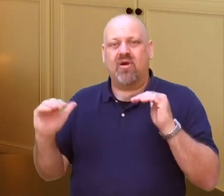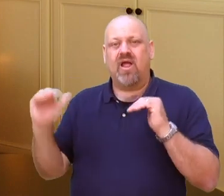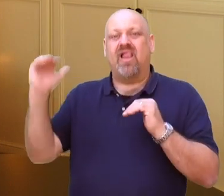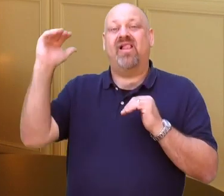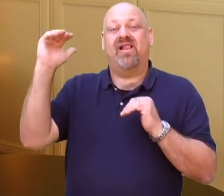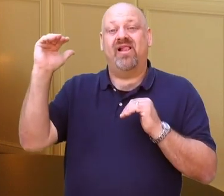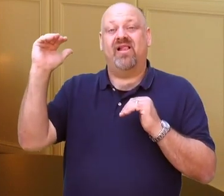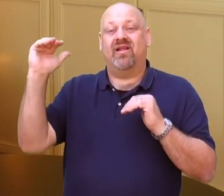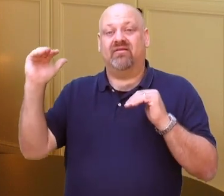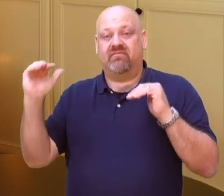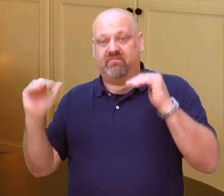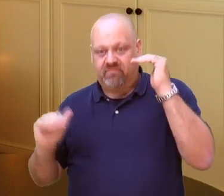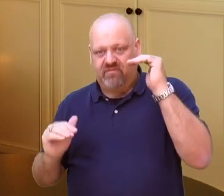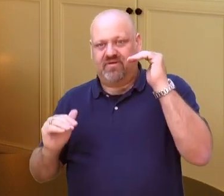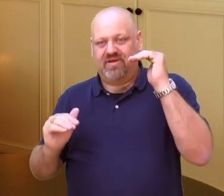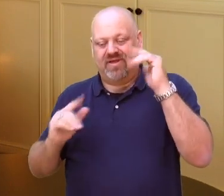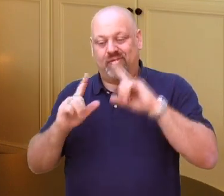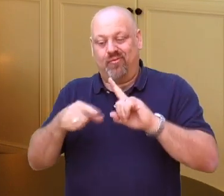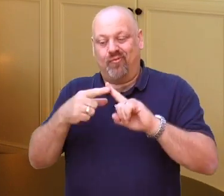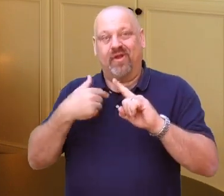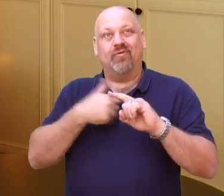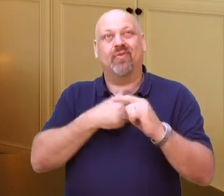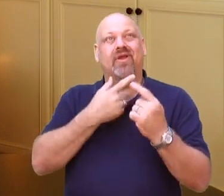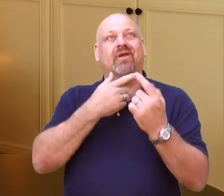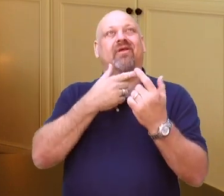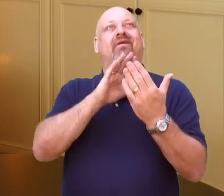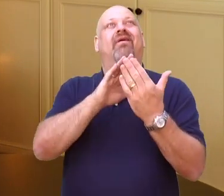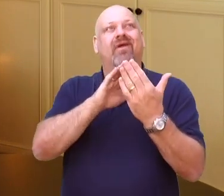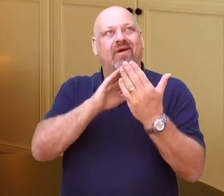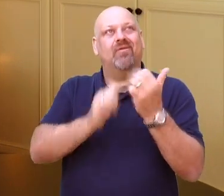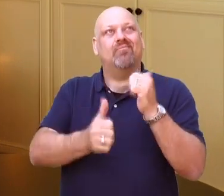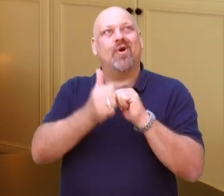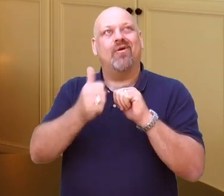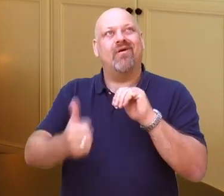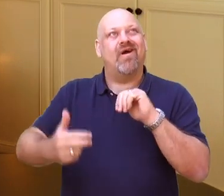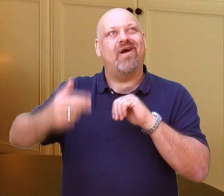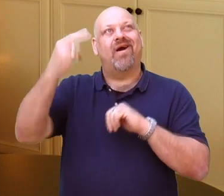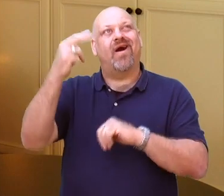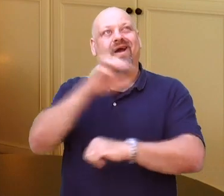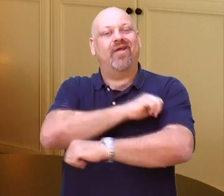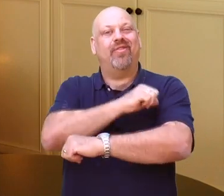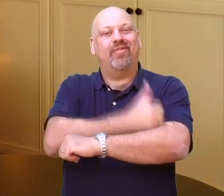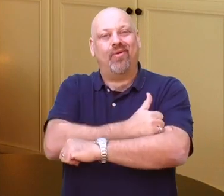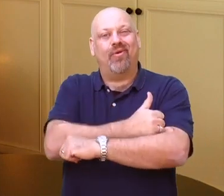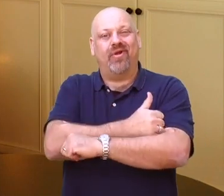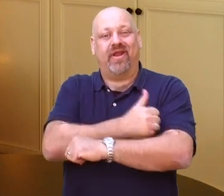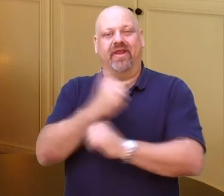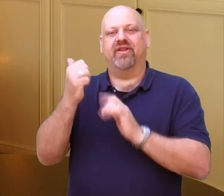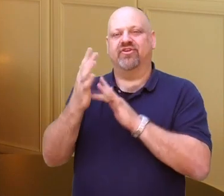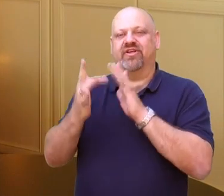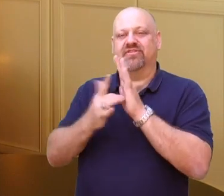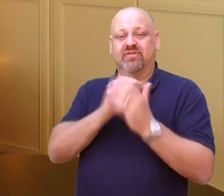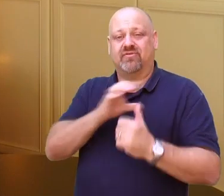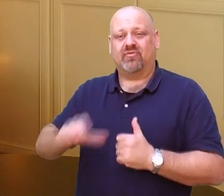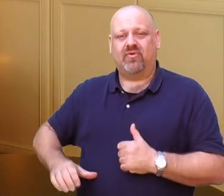literally changes when we encounter the highest authority of all, Jesus